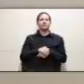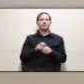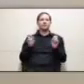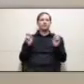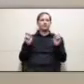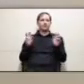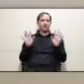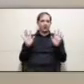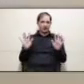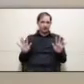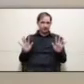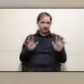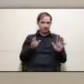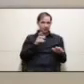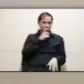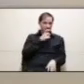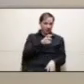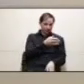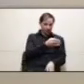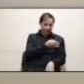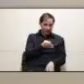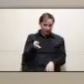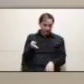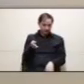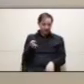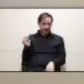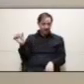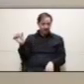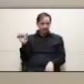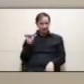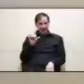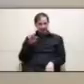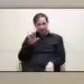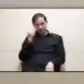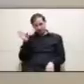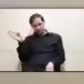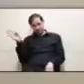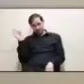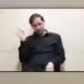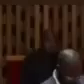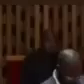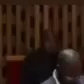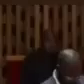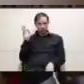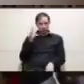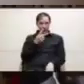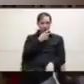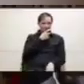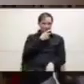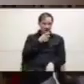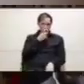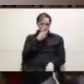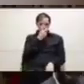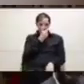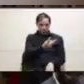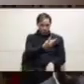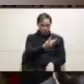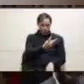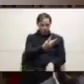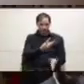Let's get the comment from there. I'll come back this side. We'll take 2 comments. All